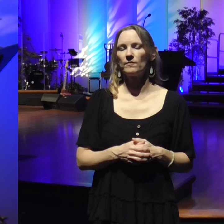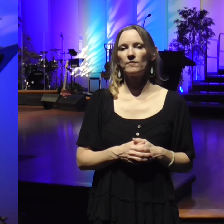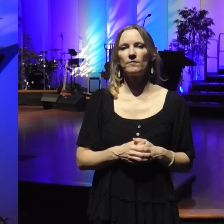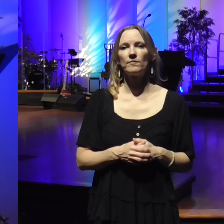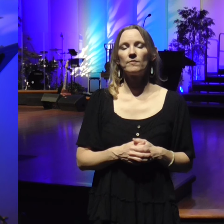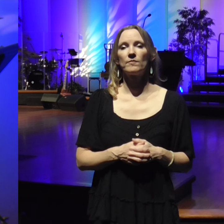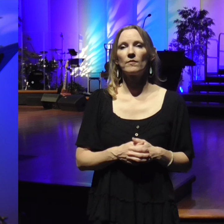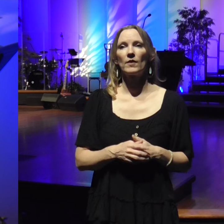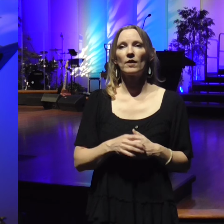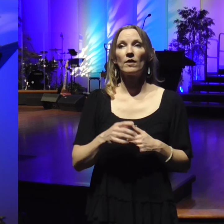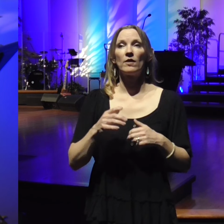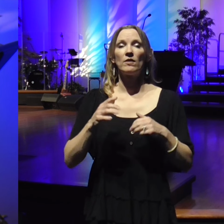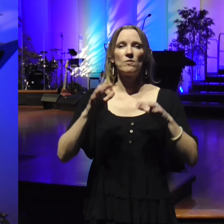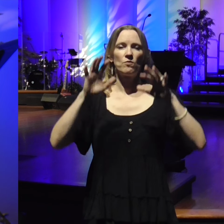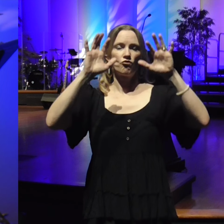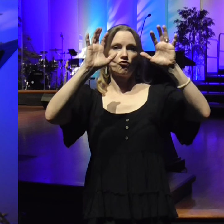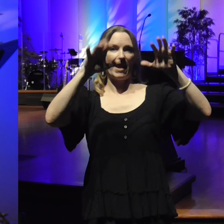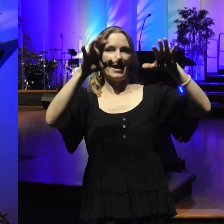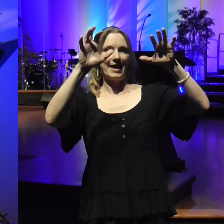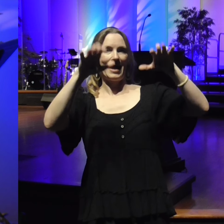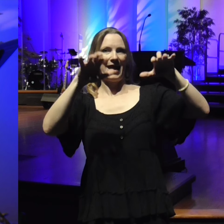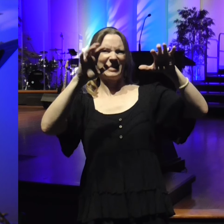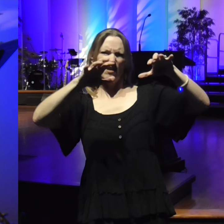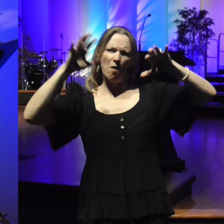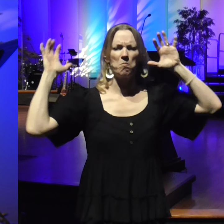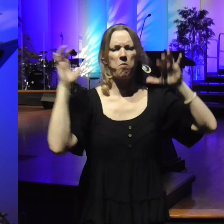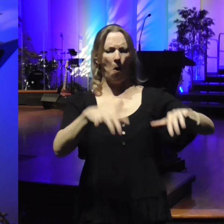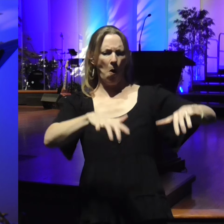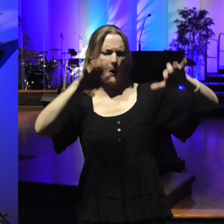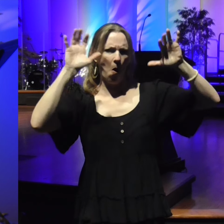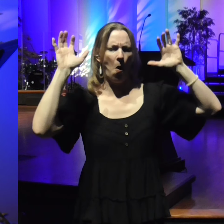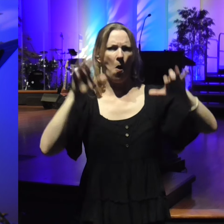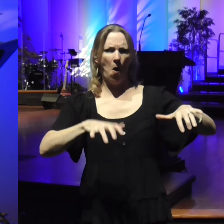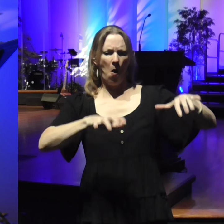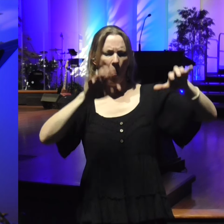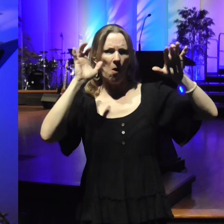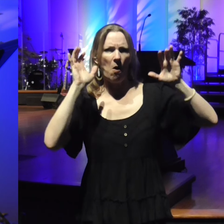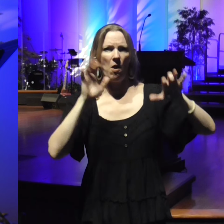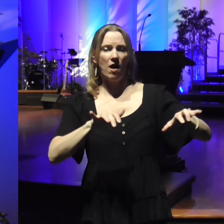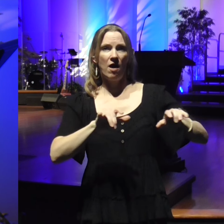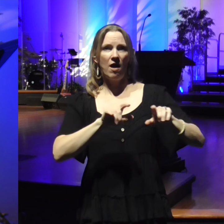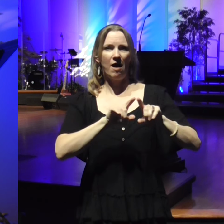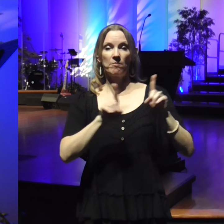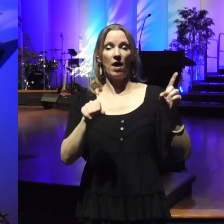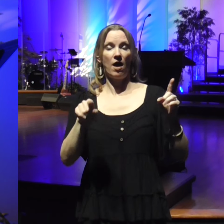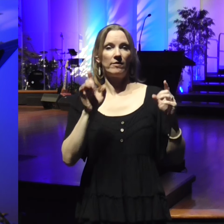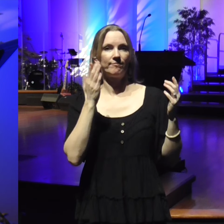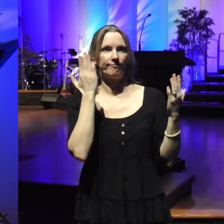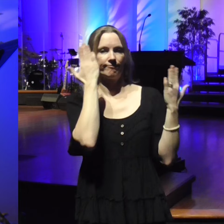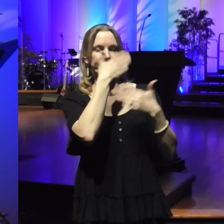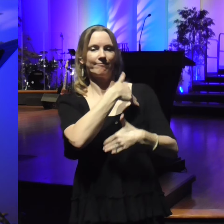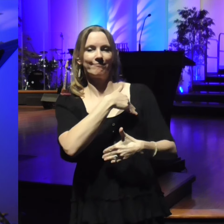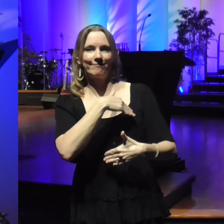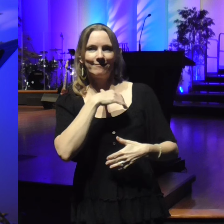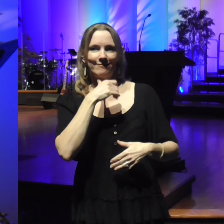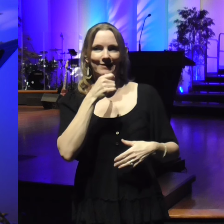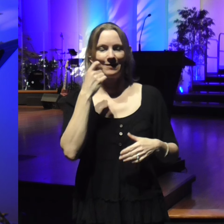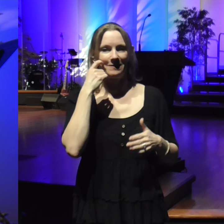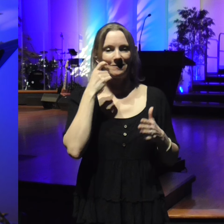When it rains, it pours, but you didn't even notice. It